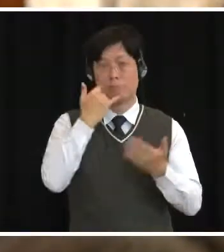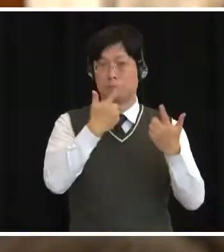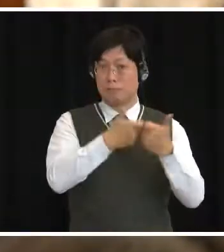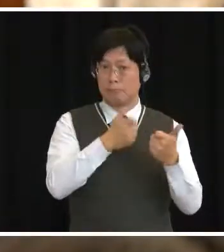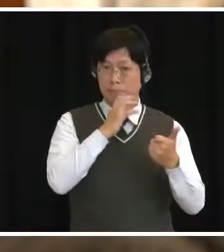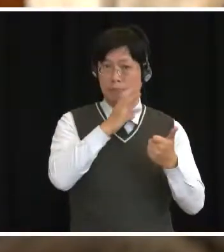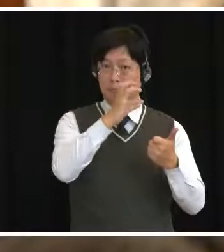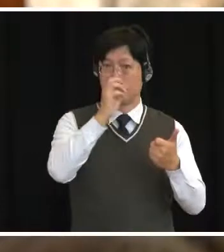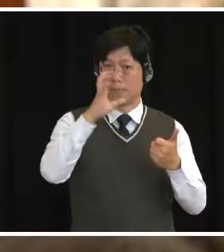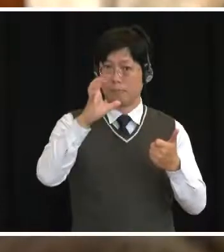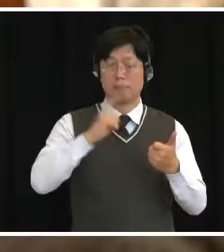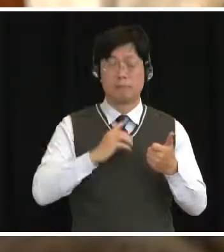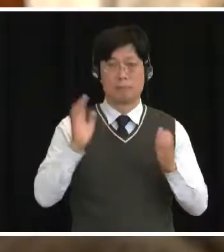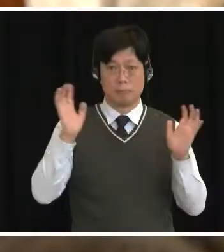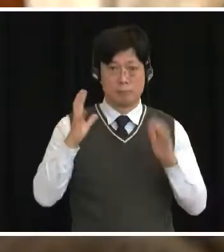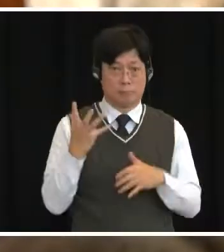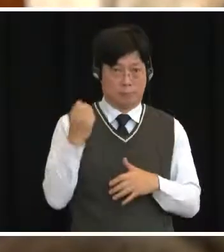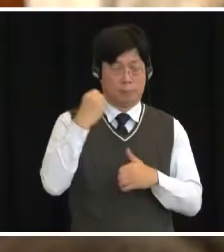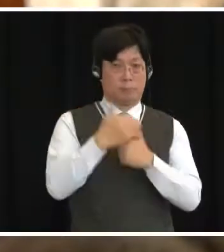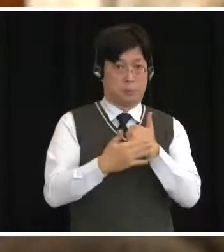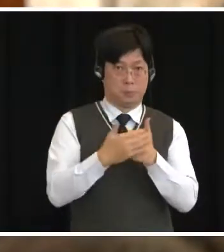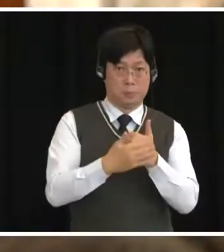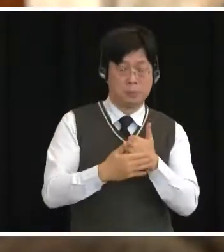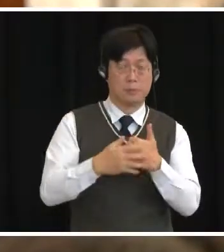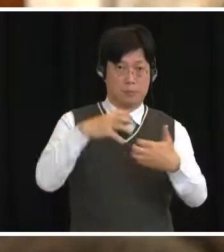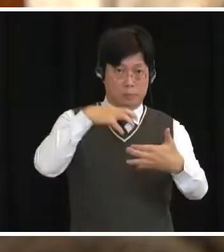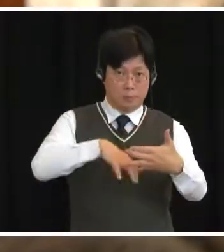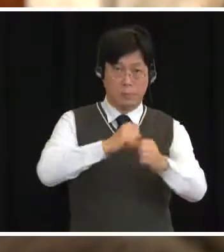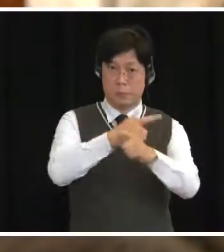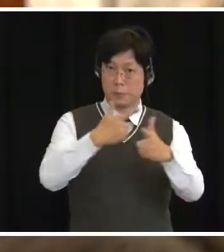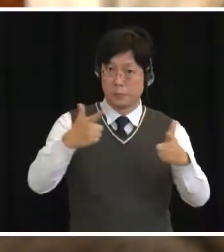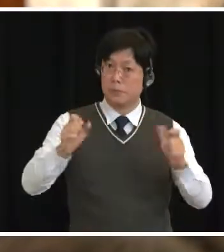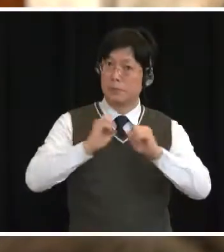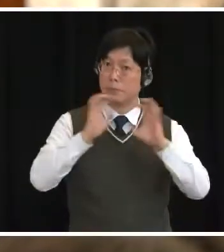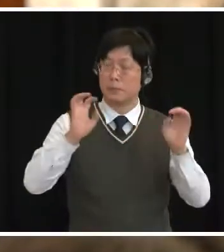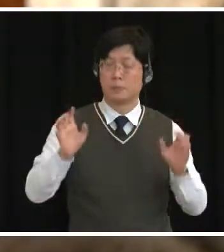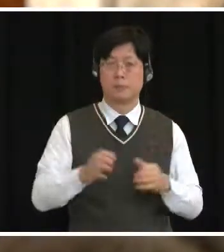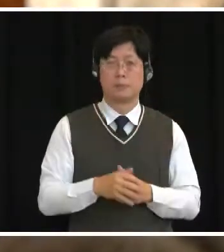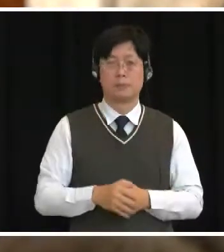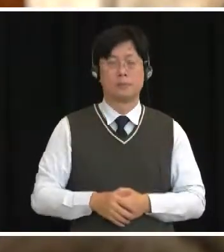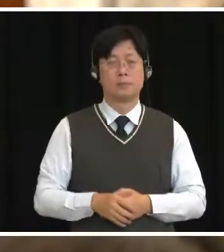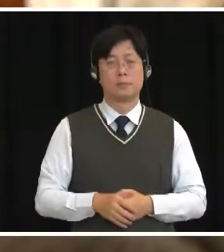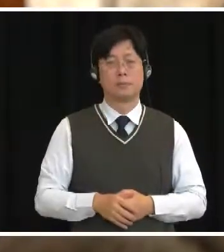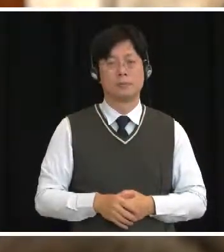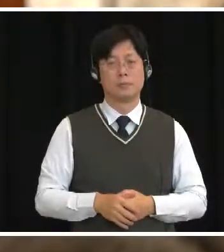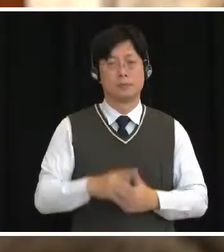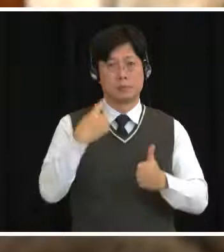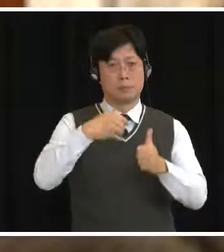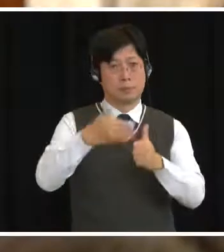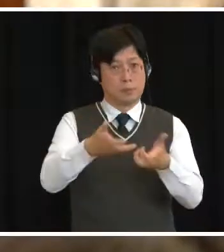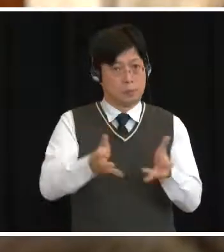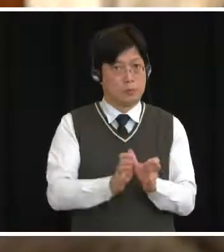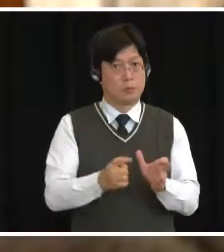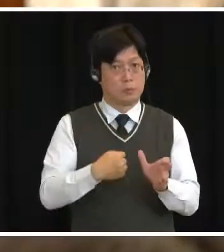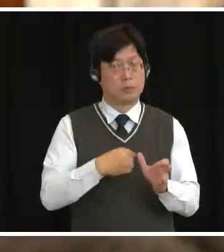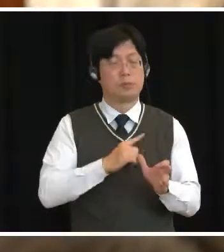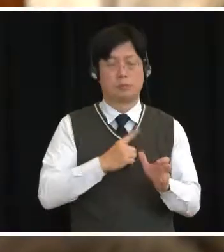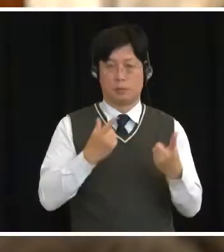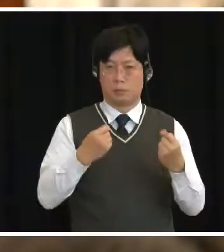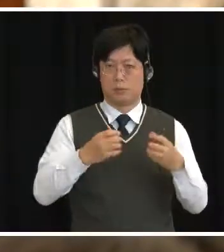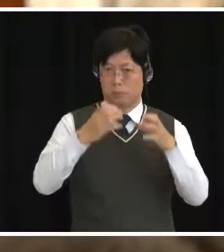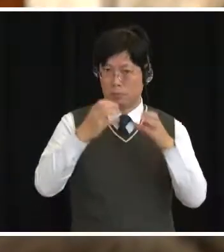Group. So our current plan, it includes to promote the spirits of